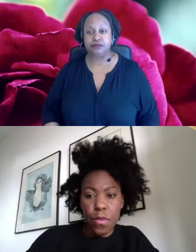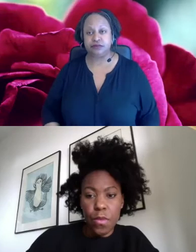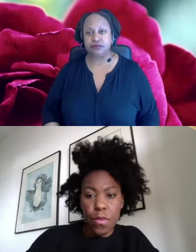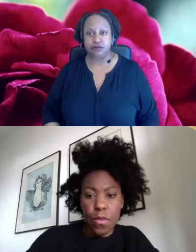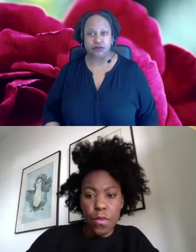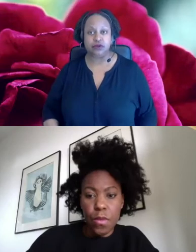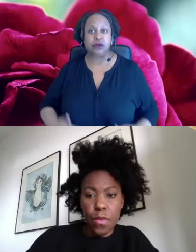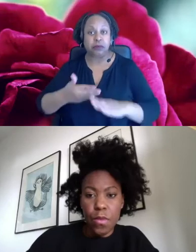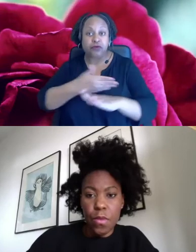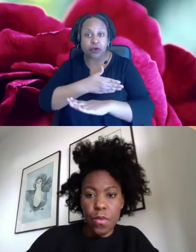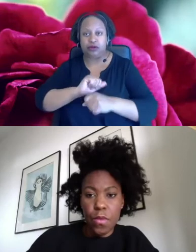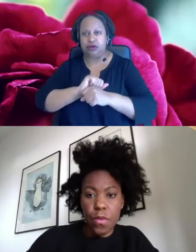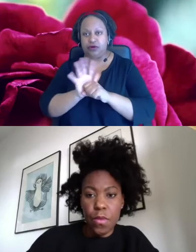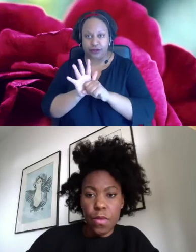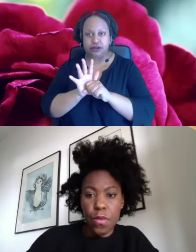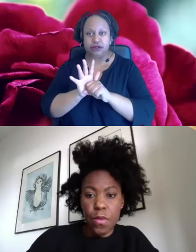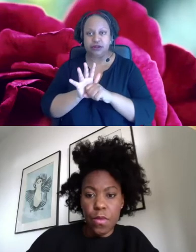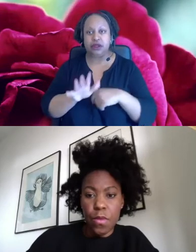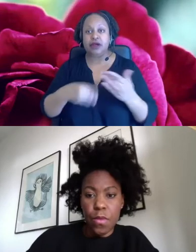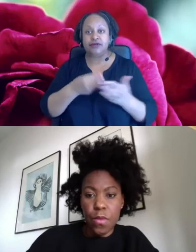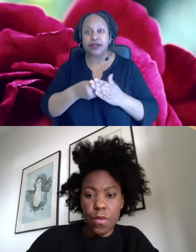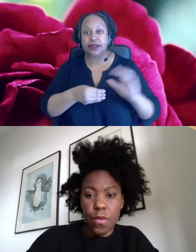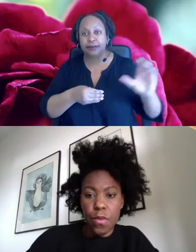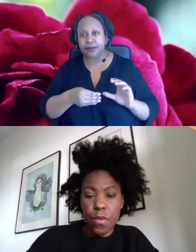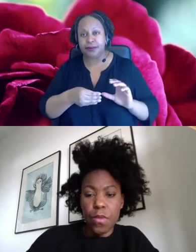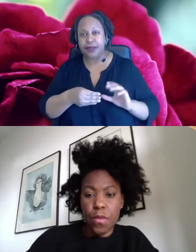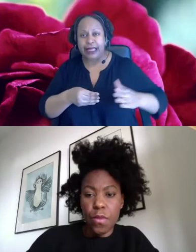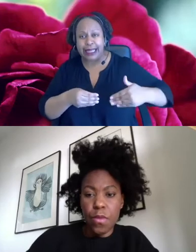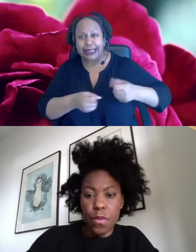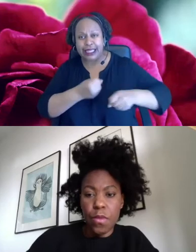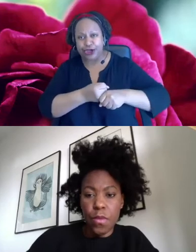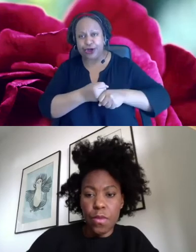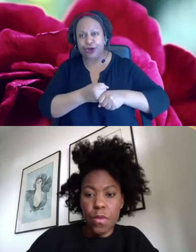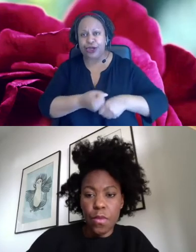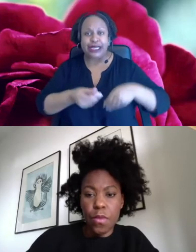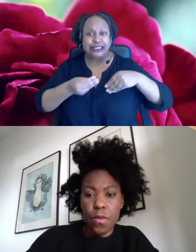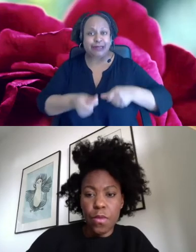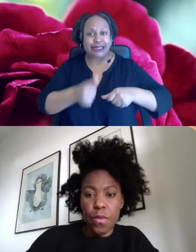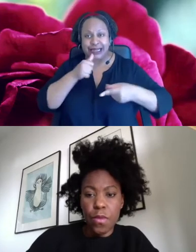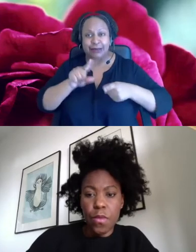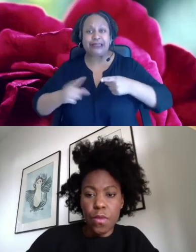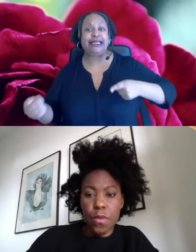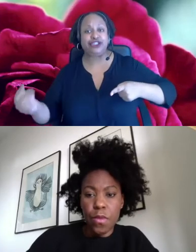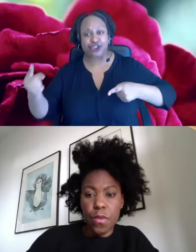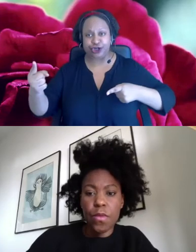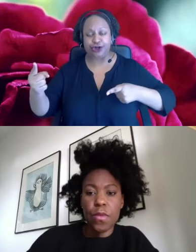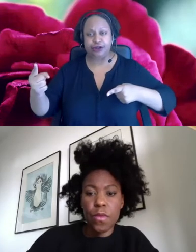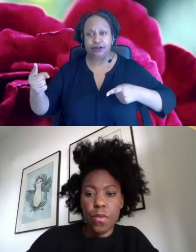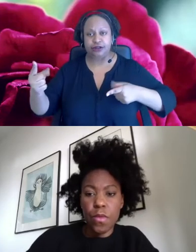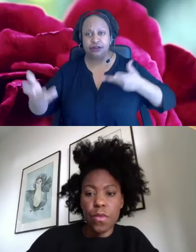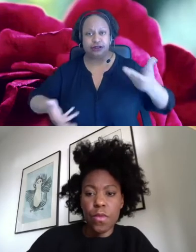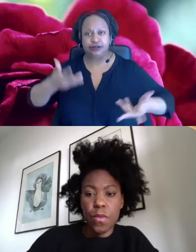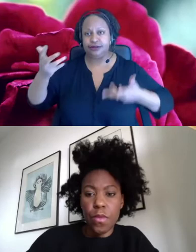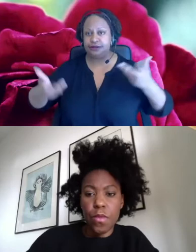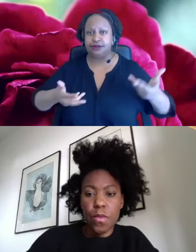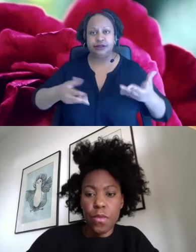pre-COVID, the funding was received late in the year. The spending didn't happen until the year after, and